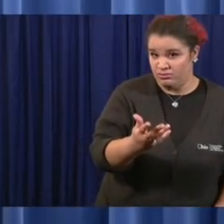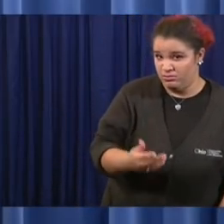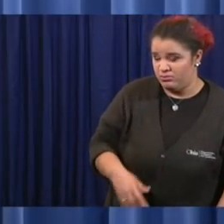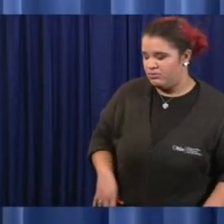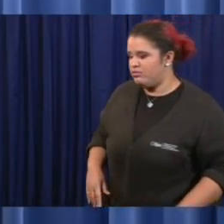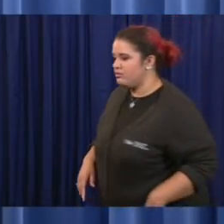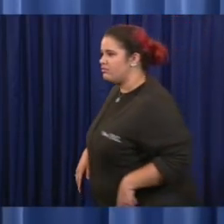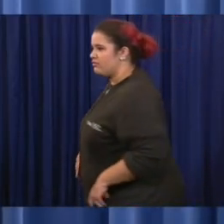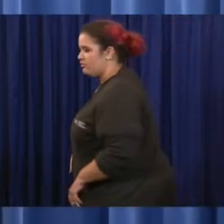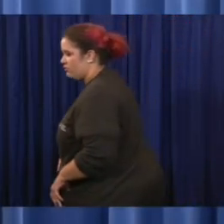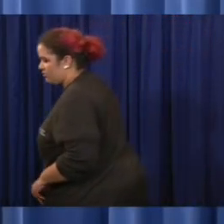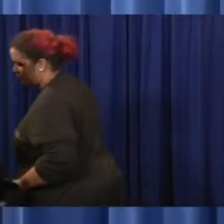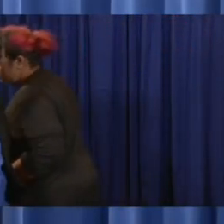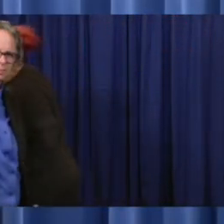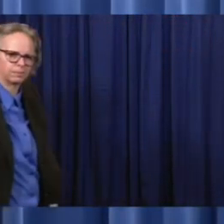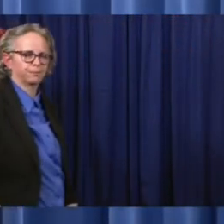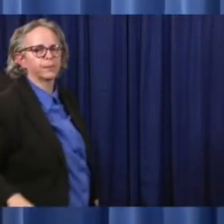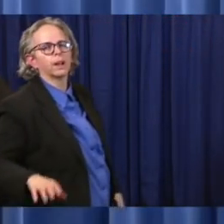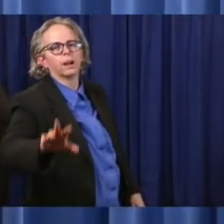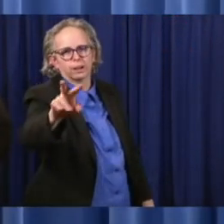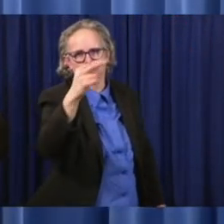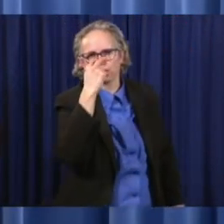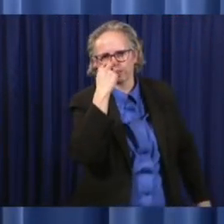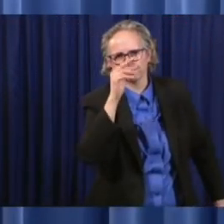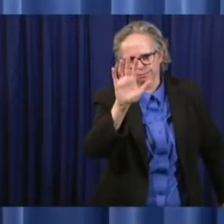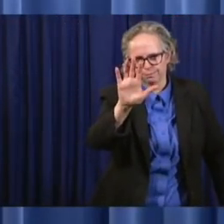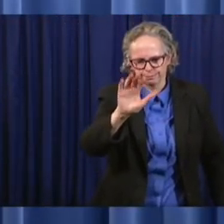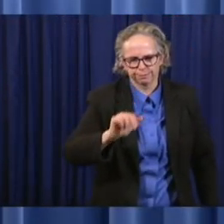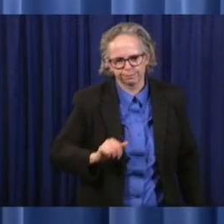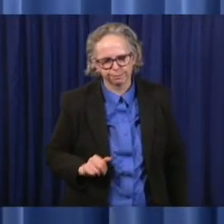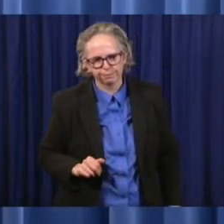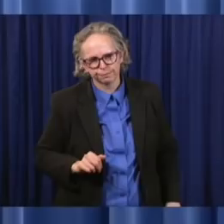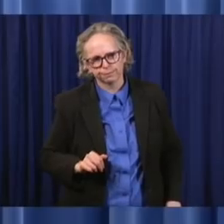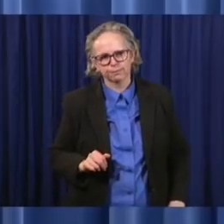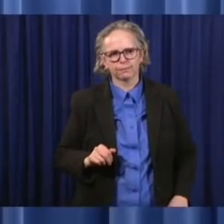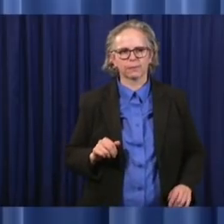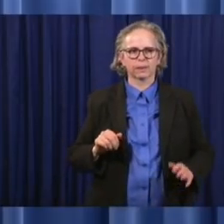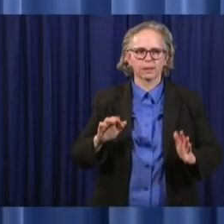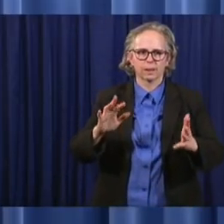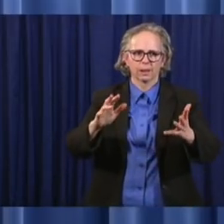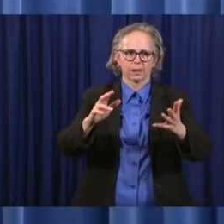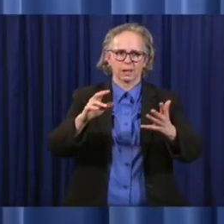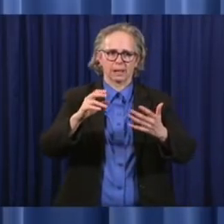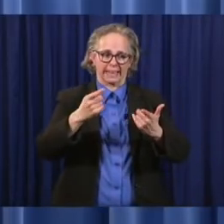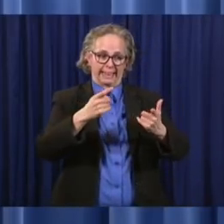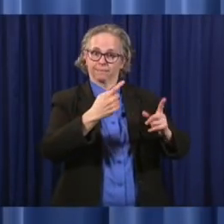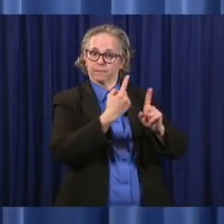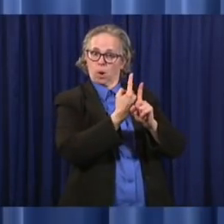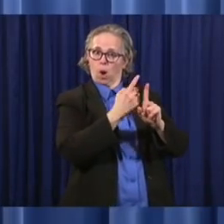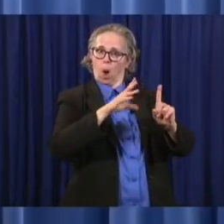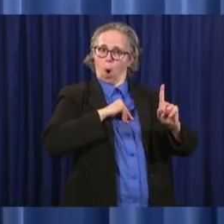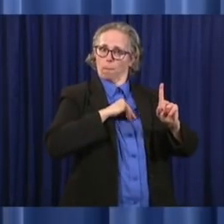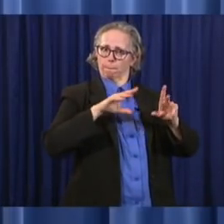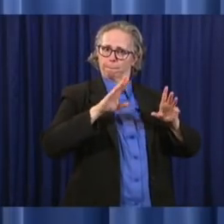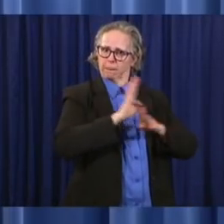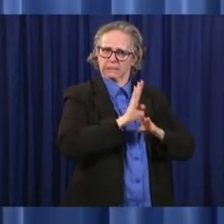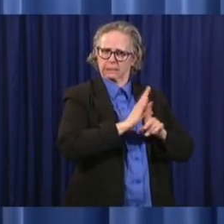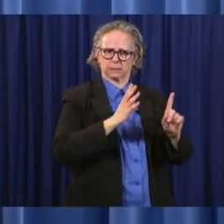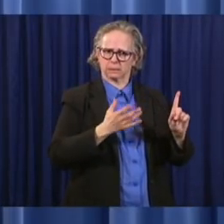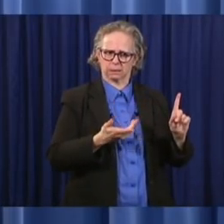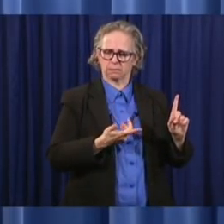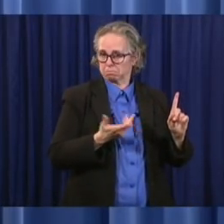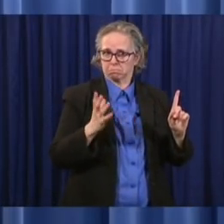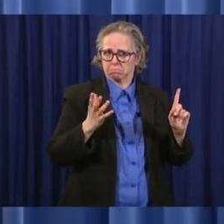Look, we have sole proprietors. We have people who, particularly when you're dealing